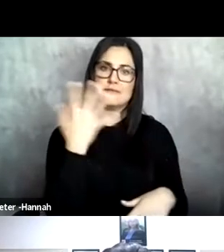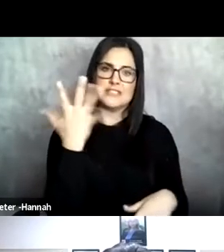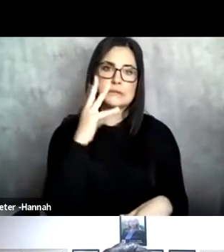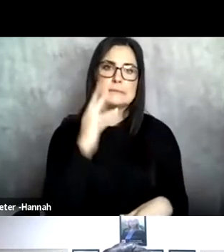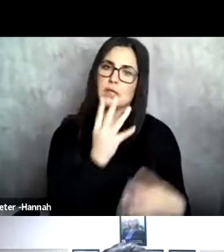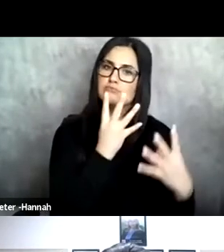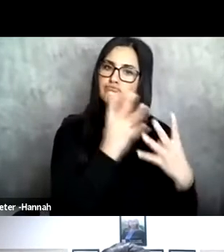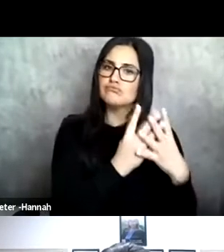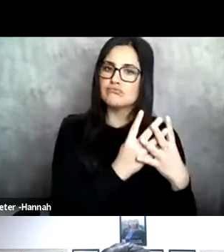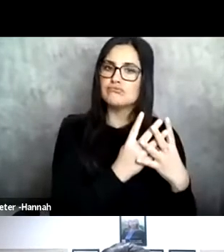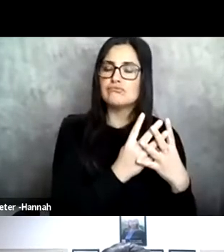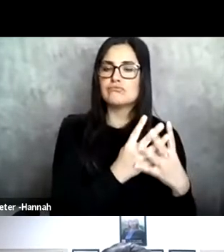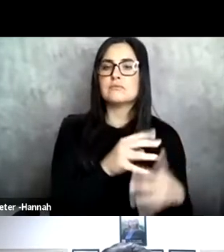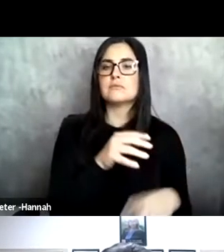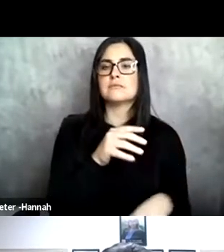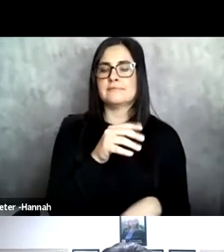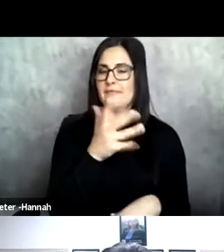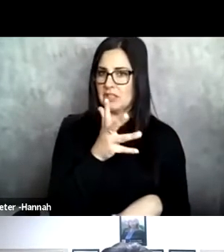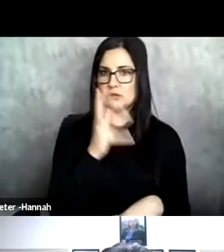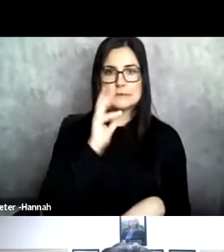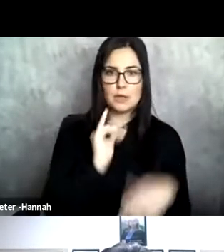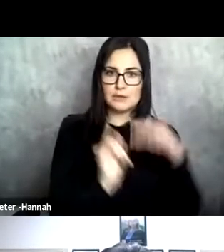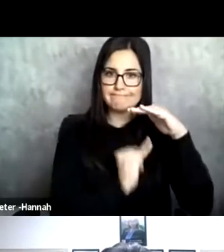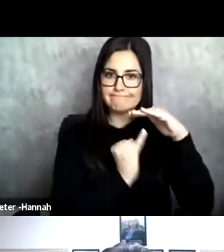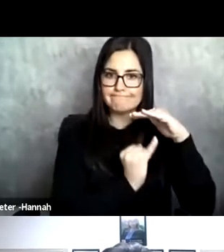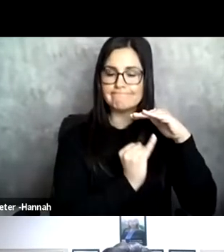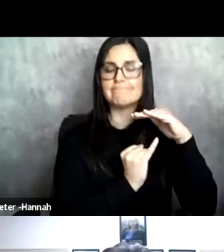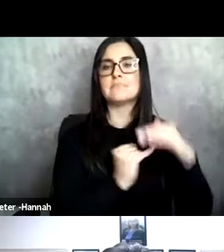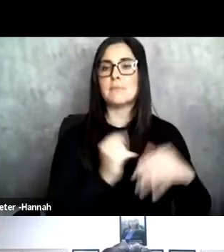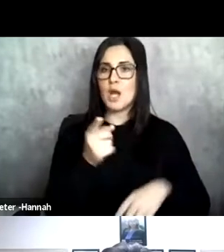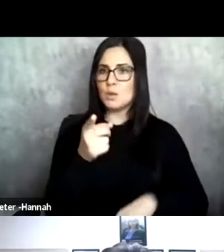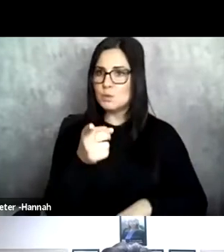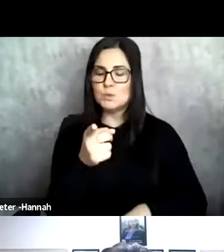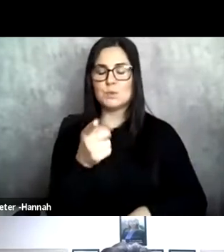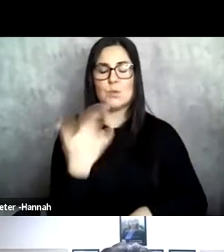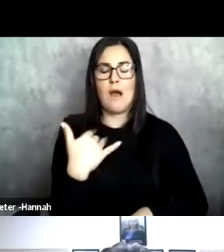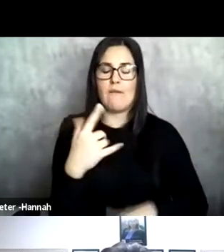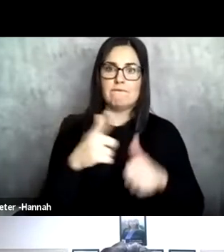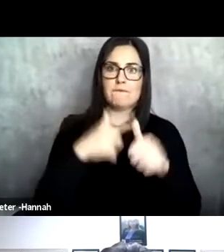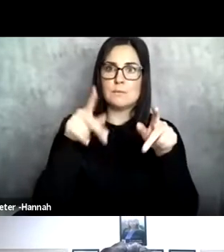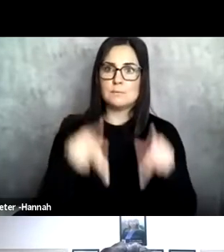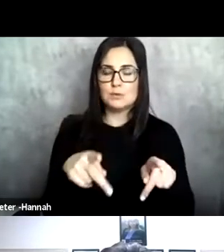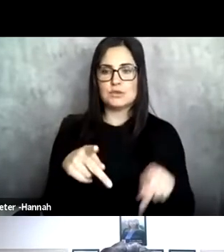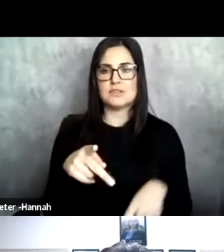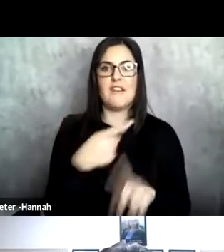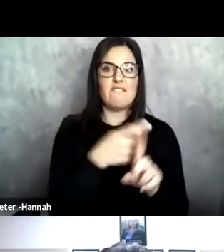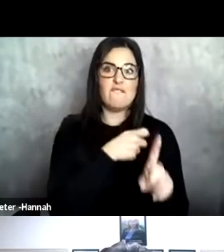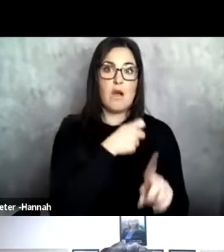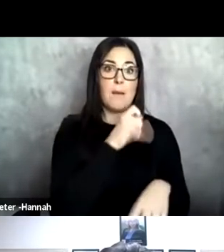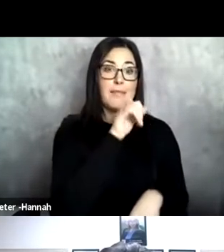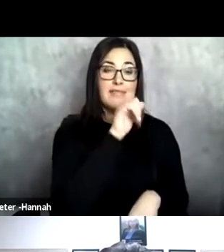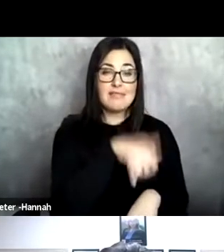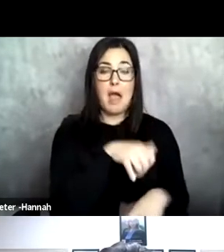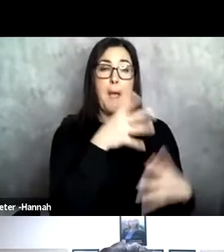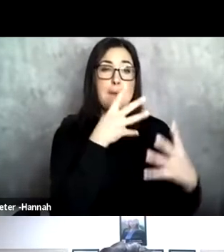in solitary confinement. And yeah, you're one of the first people that I've seen come from that depth of